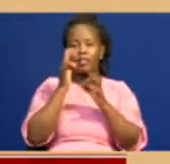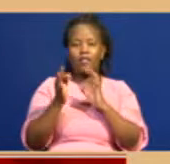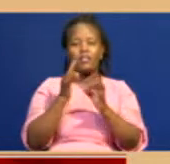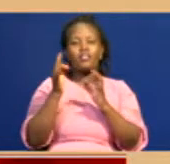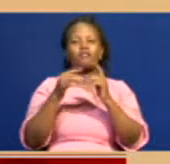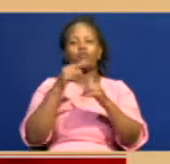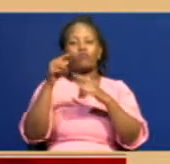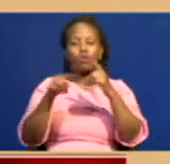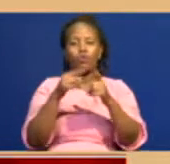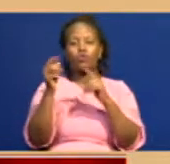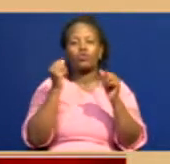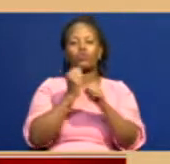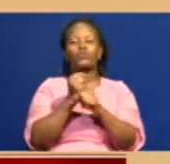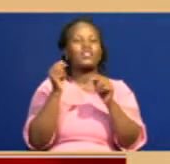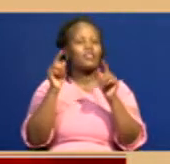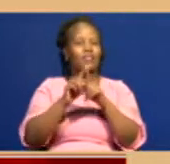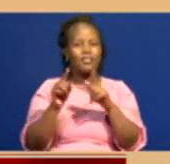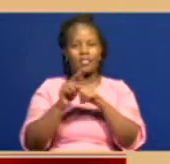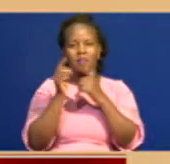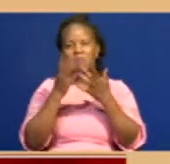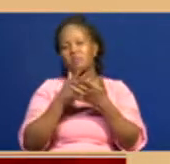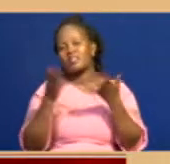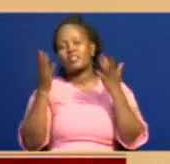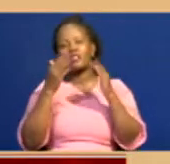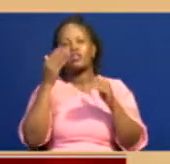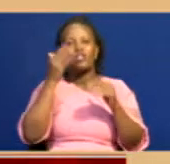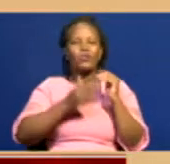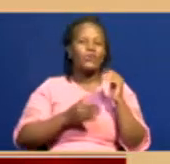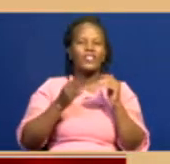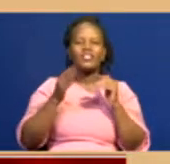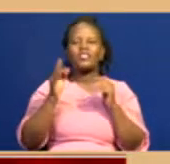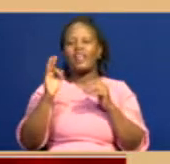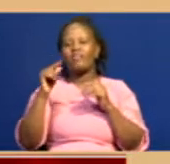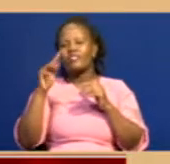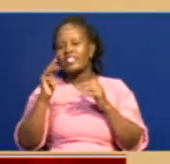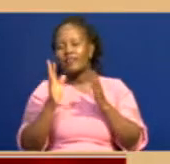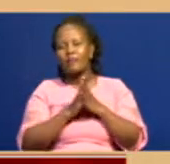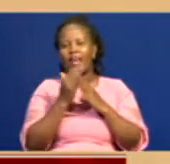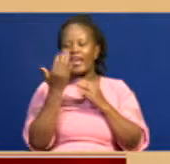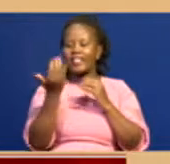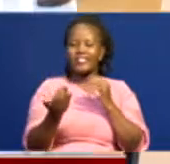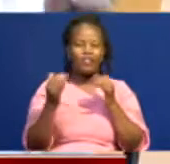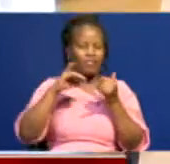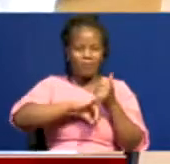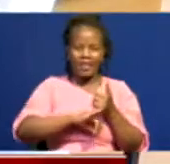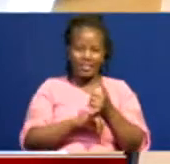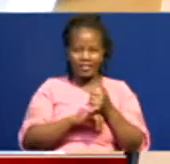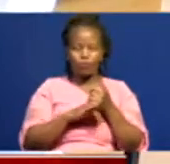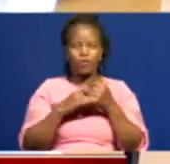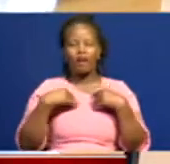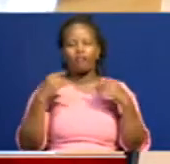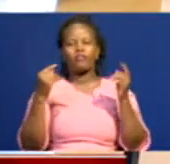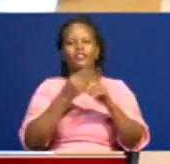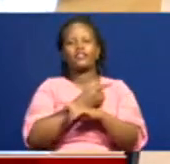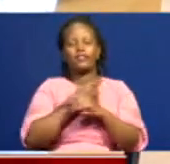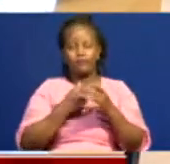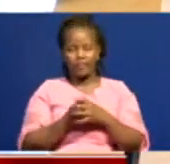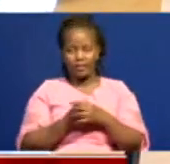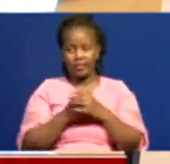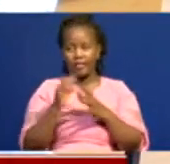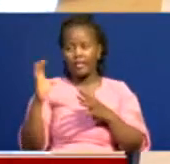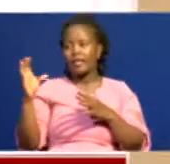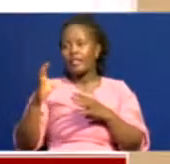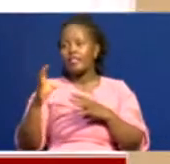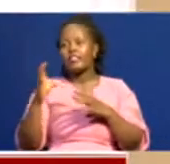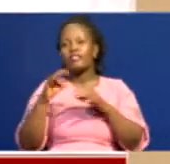approaches towards ending FGM and child marriage, we will not get different results. And civil society organizations